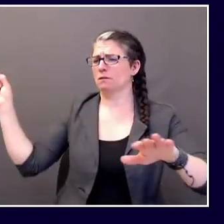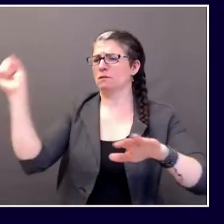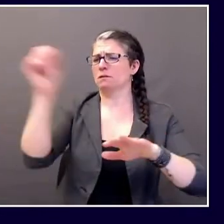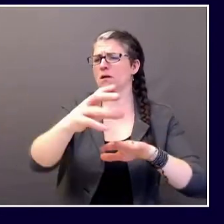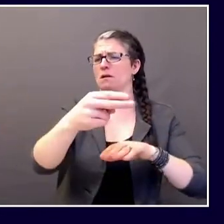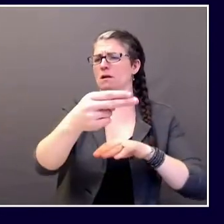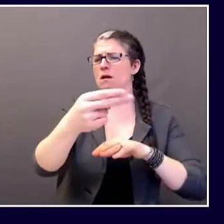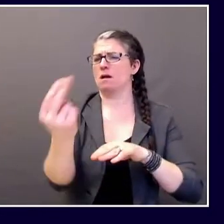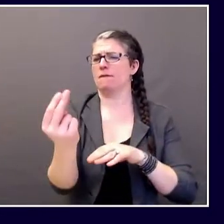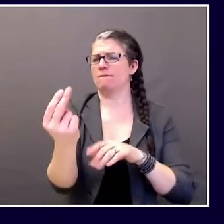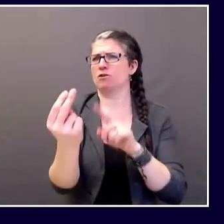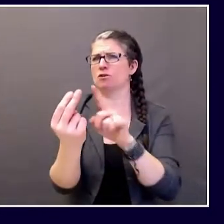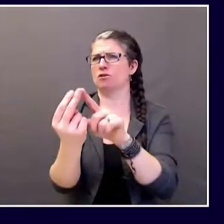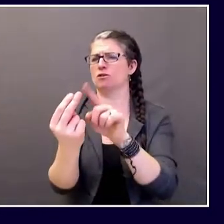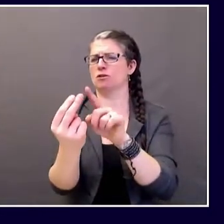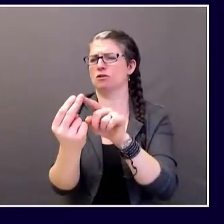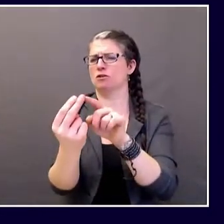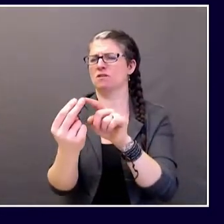quite sure what the